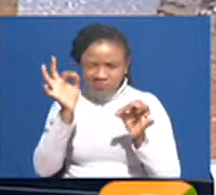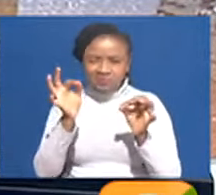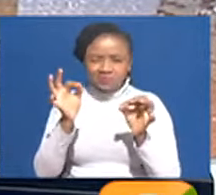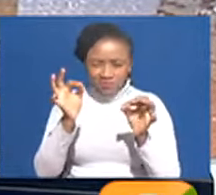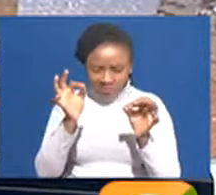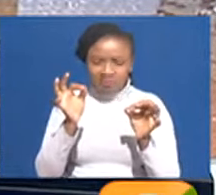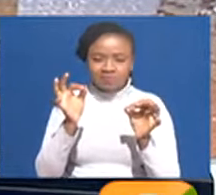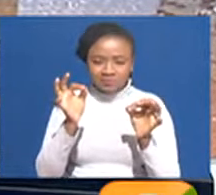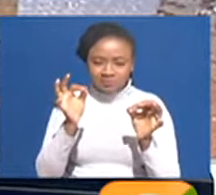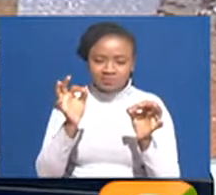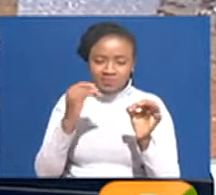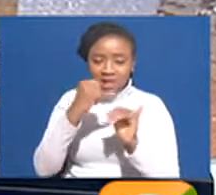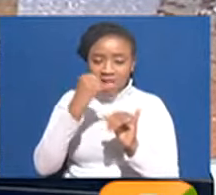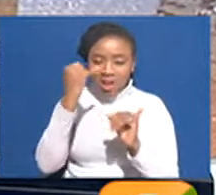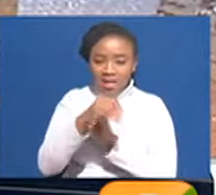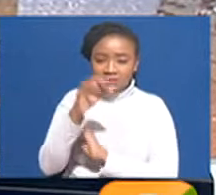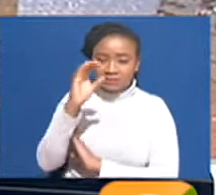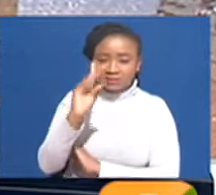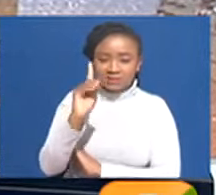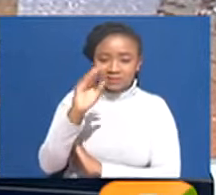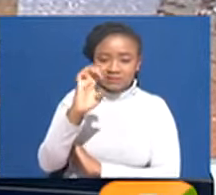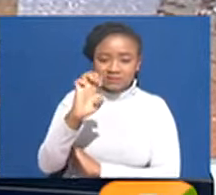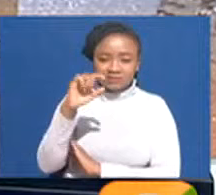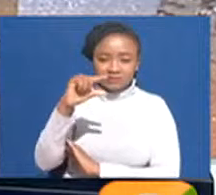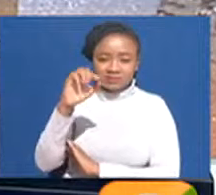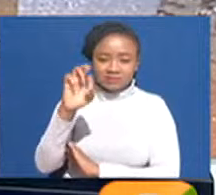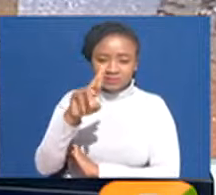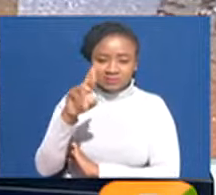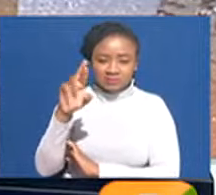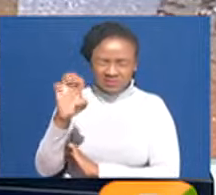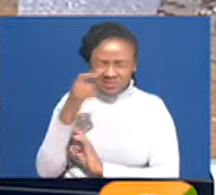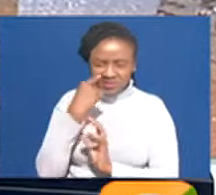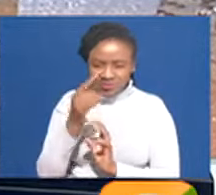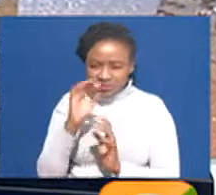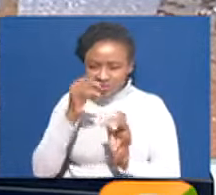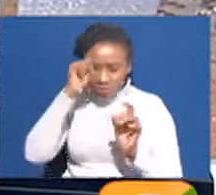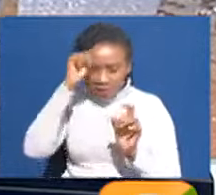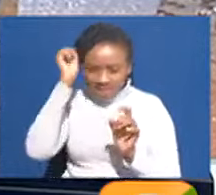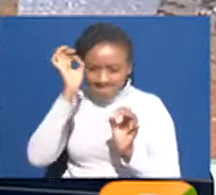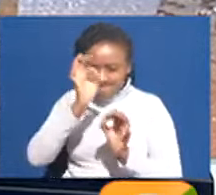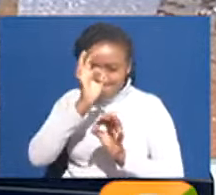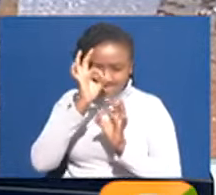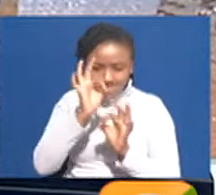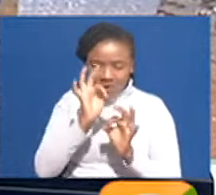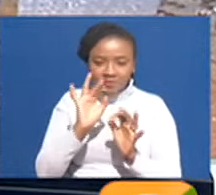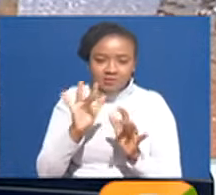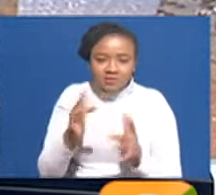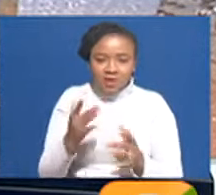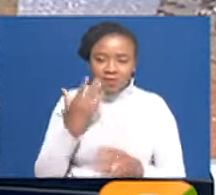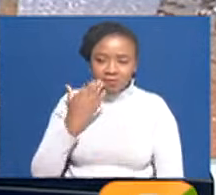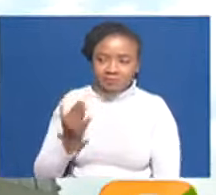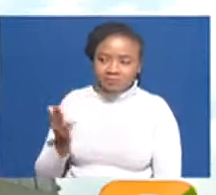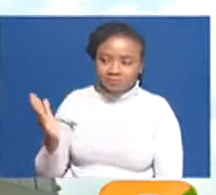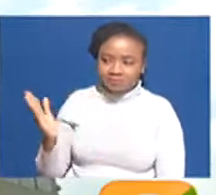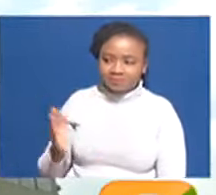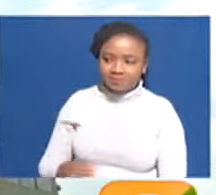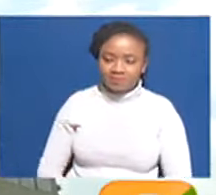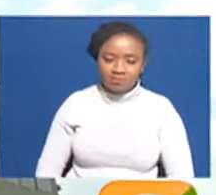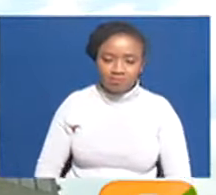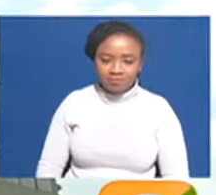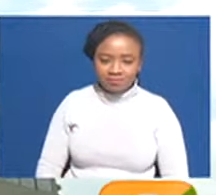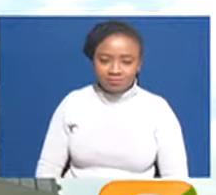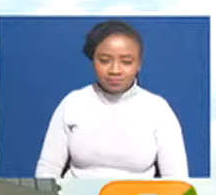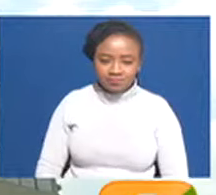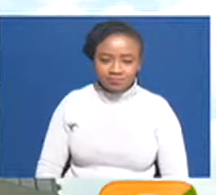last degree how he will deliver the perfect hairstyle. Martin Wenene tells us more. A visit